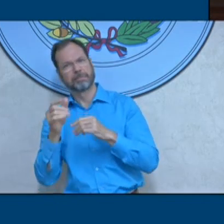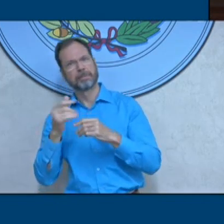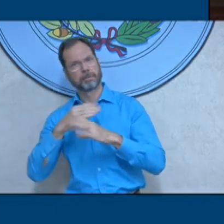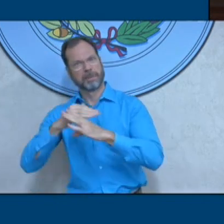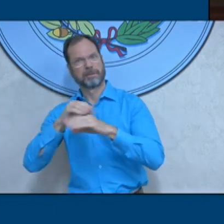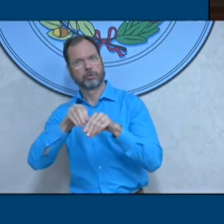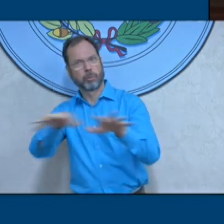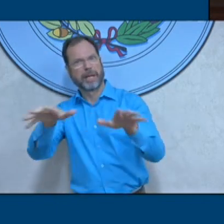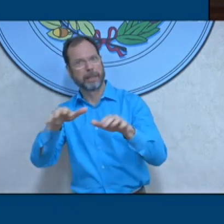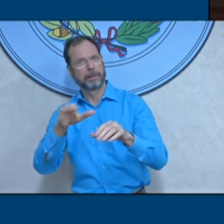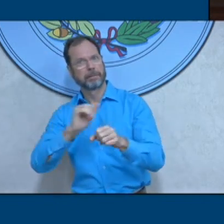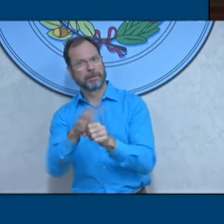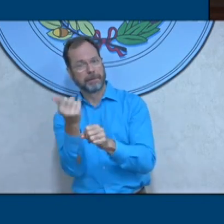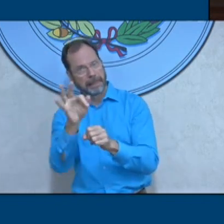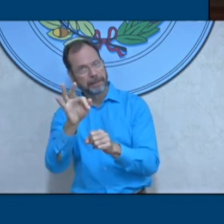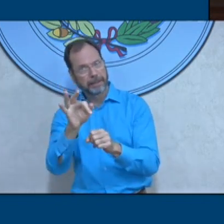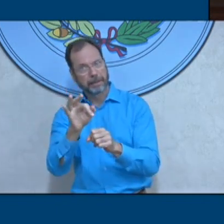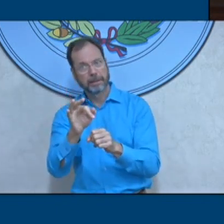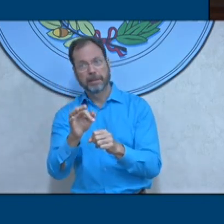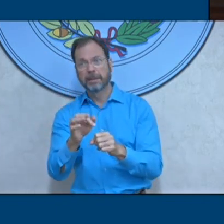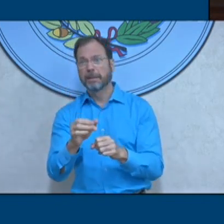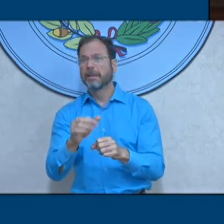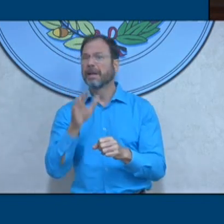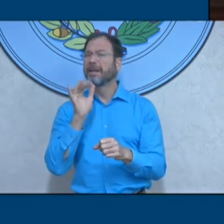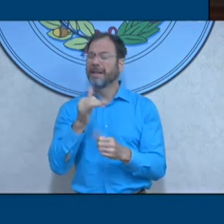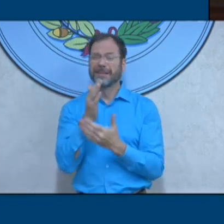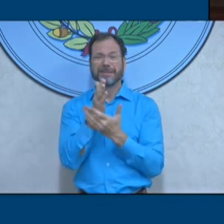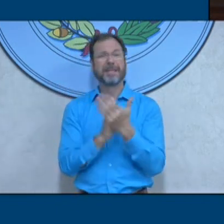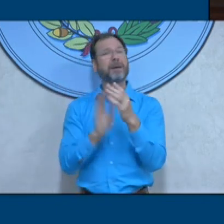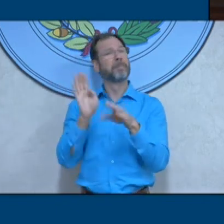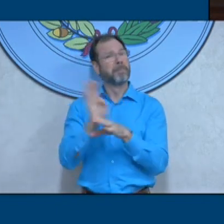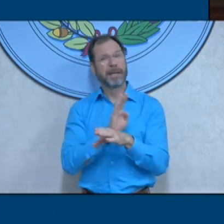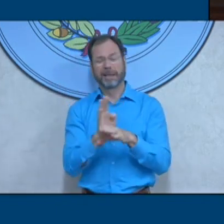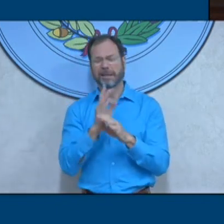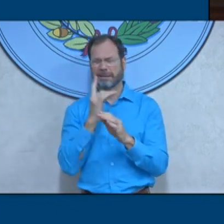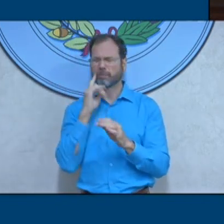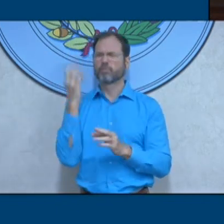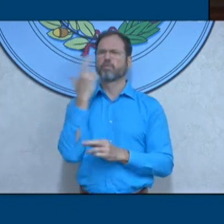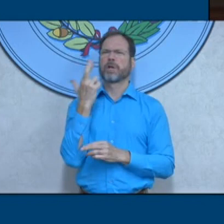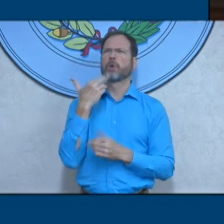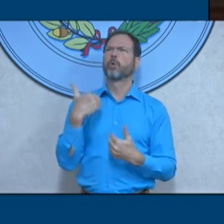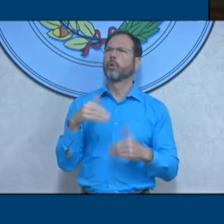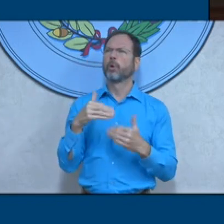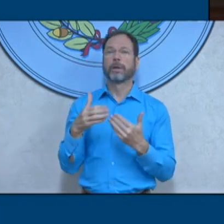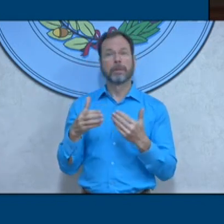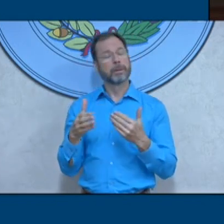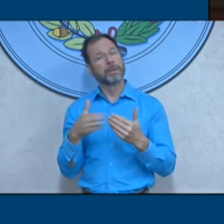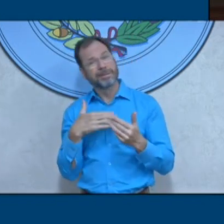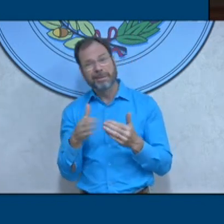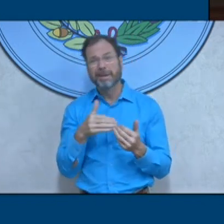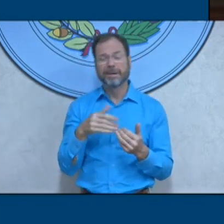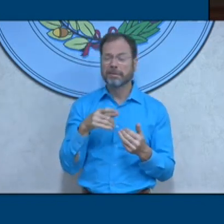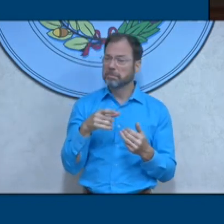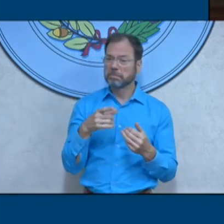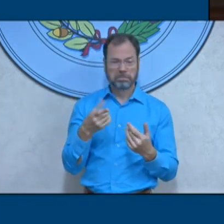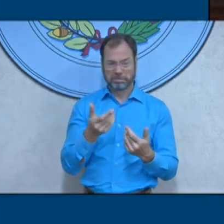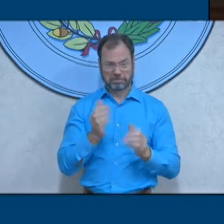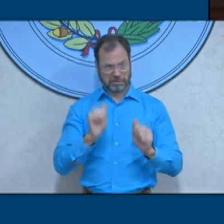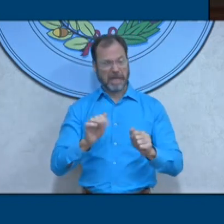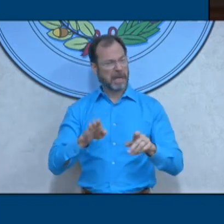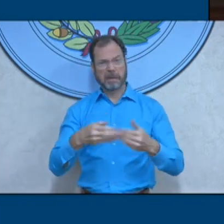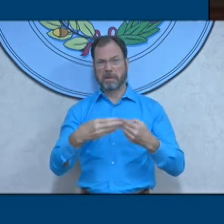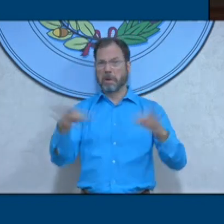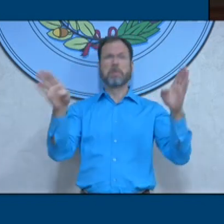spread of COVID-19. So much so that some businesses have recognized that even though they are able to open up